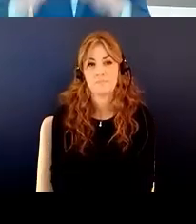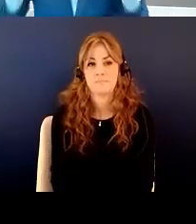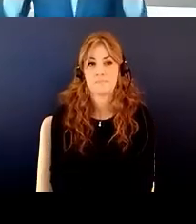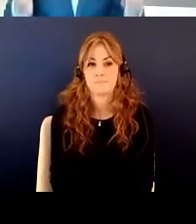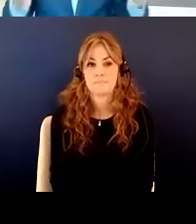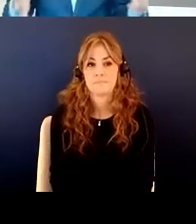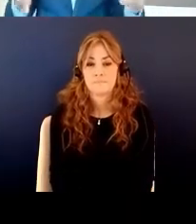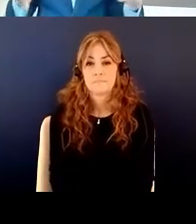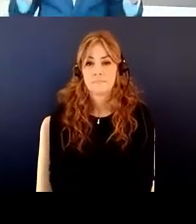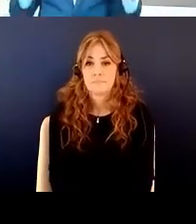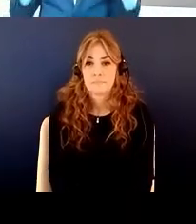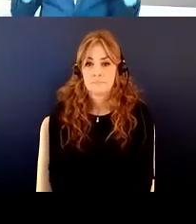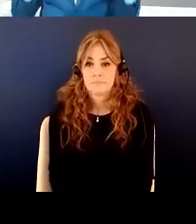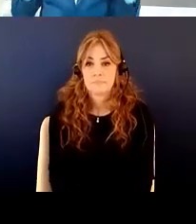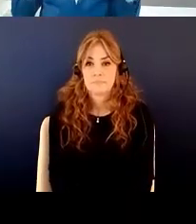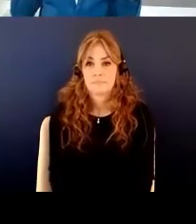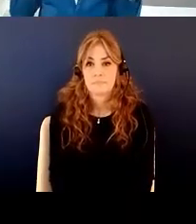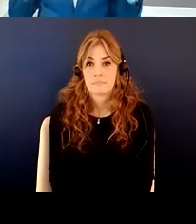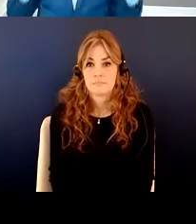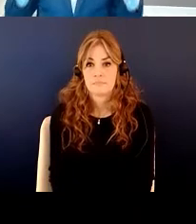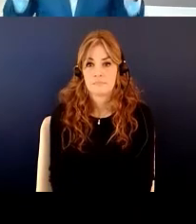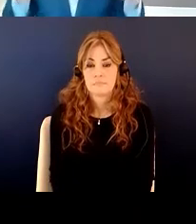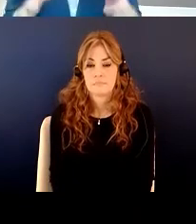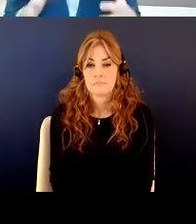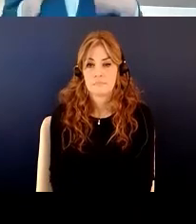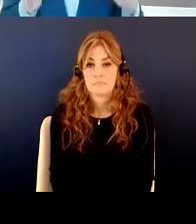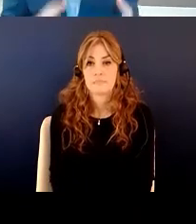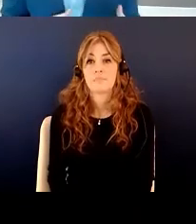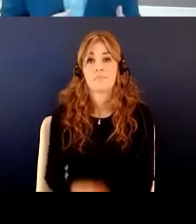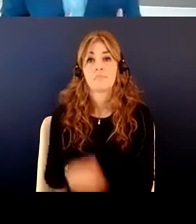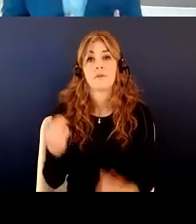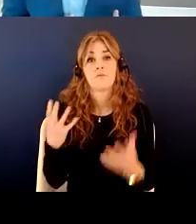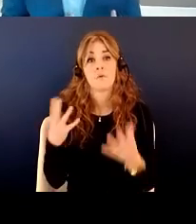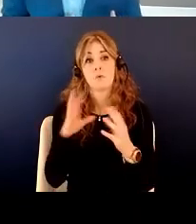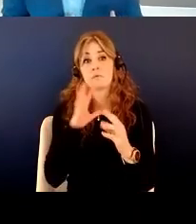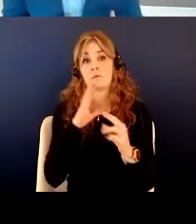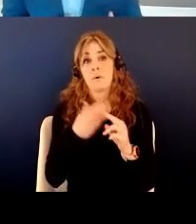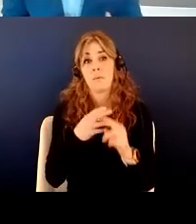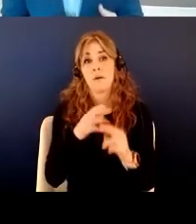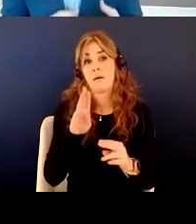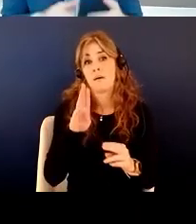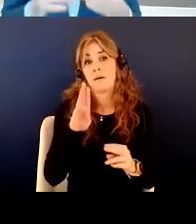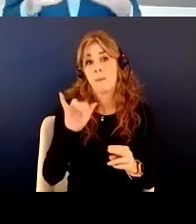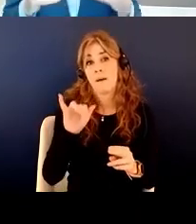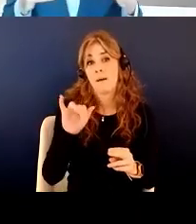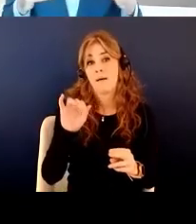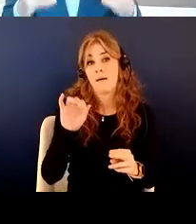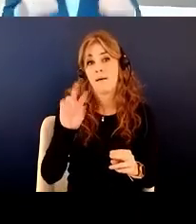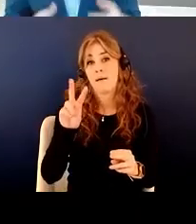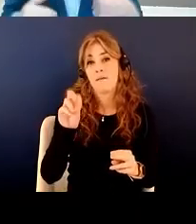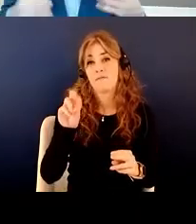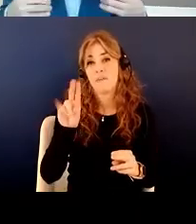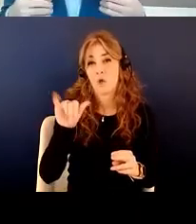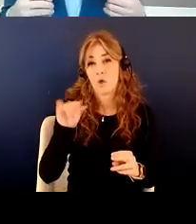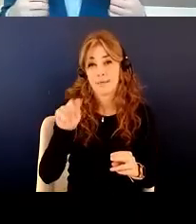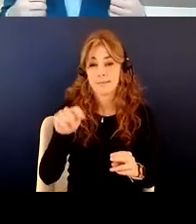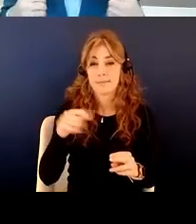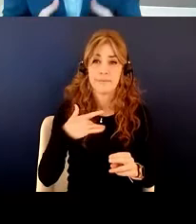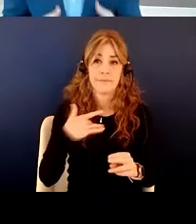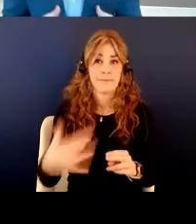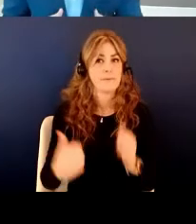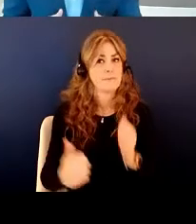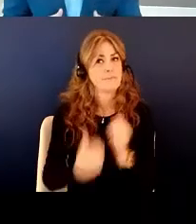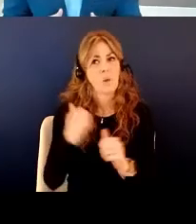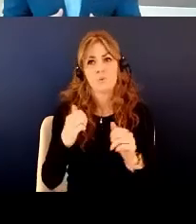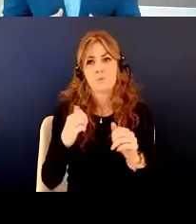But if you are interested in looking at the bivariate correlation itself, the most common and the